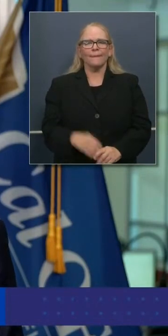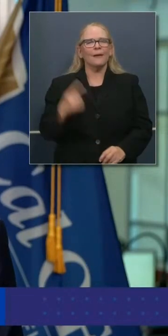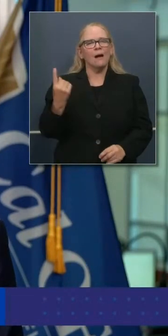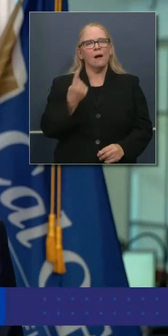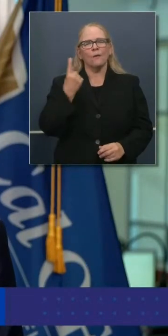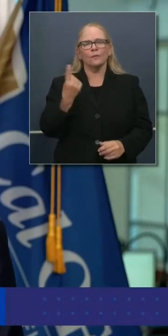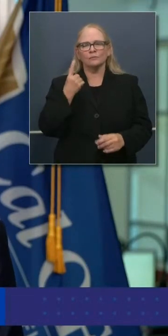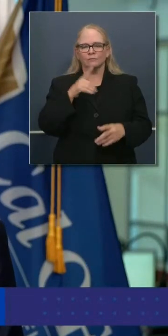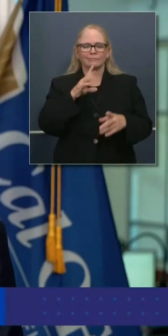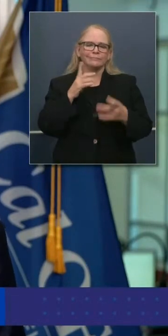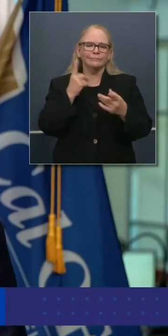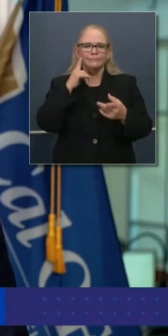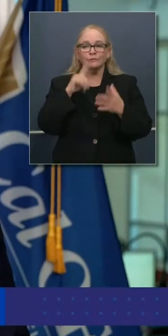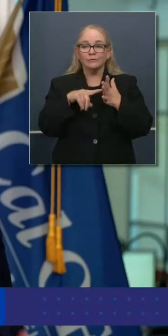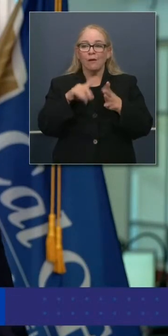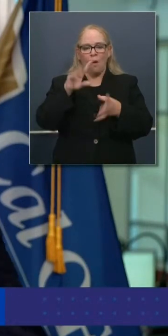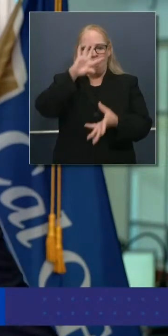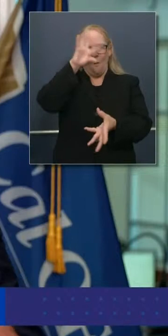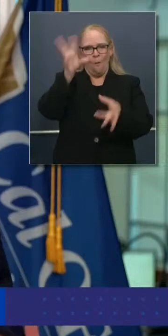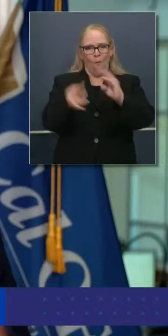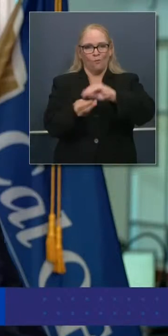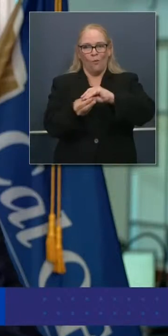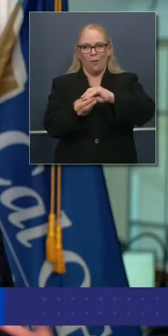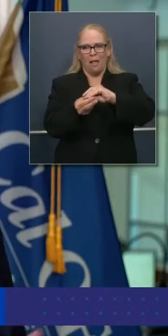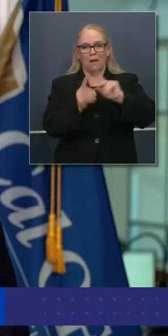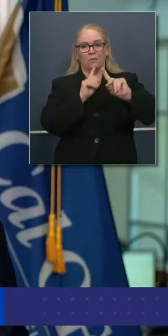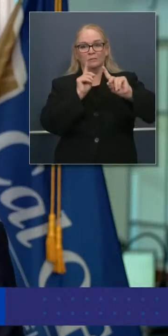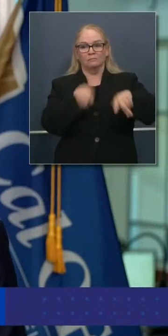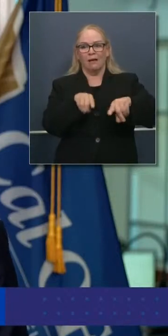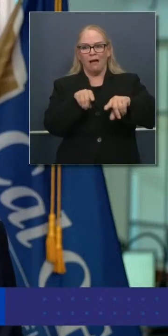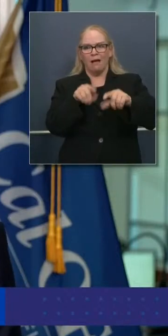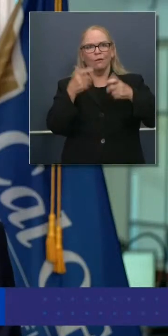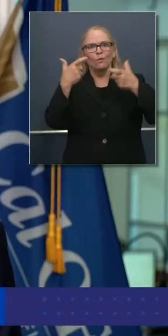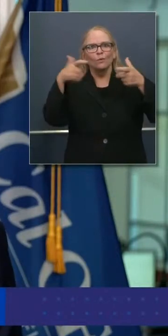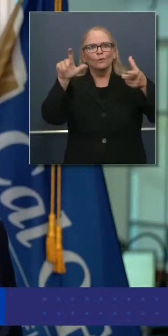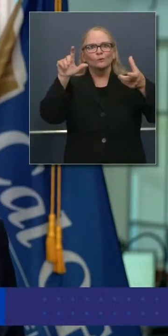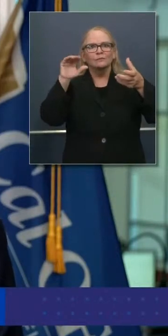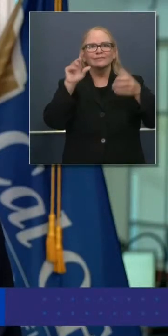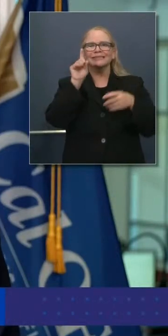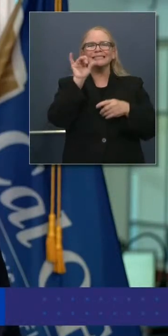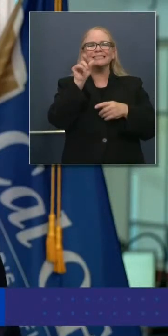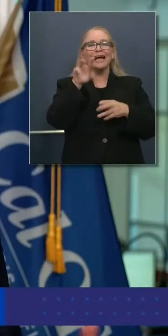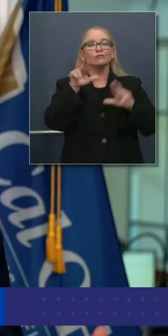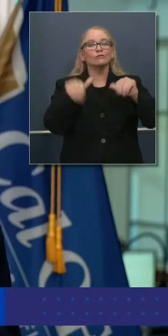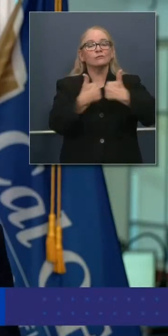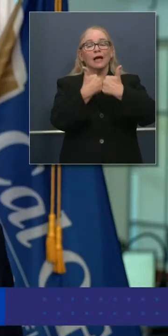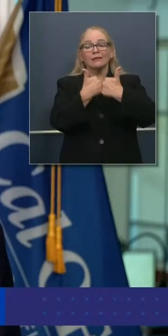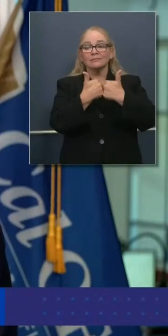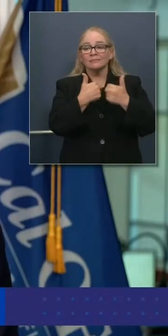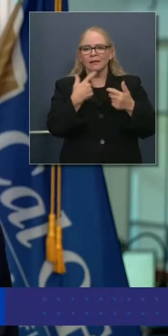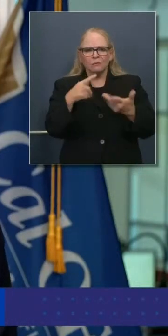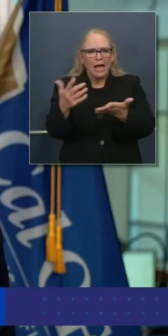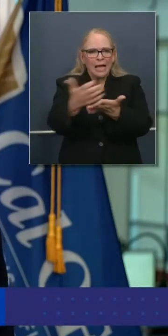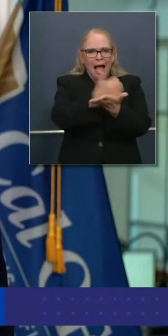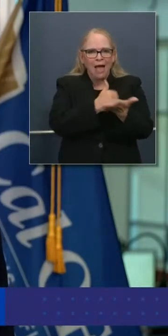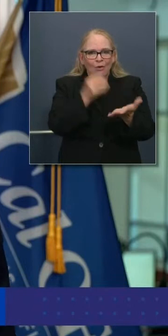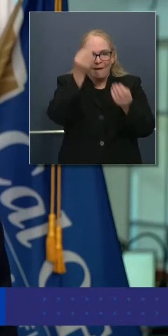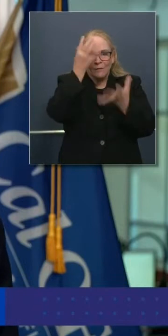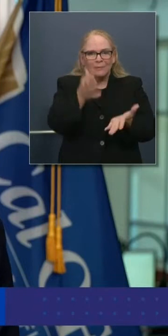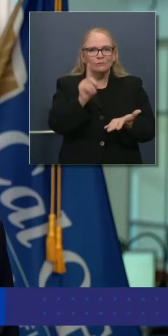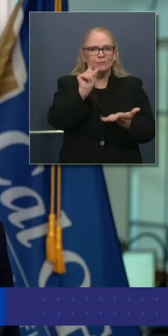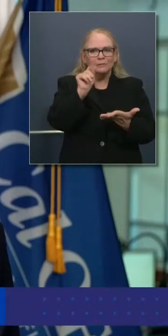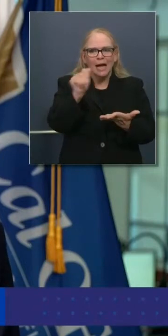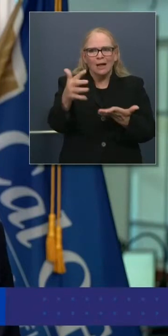totality of response, historic challenges in terms of data collection, databases that were never designed for the